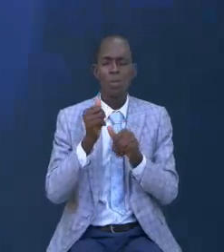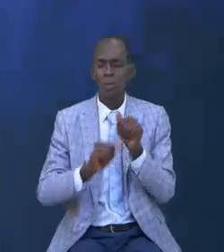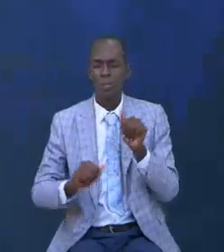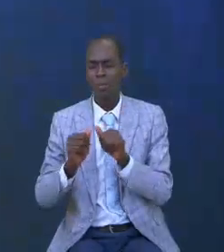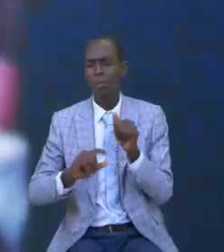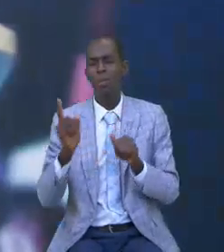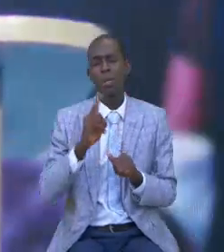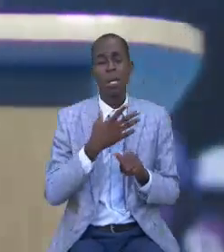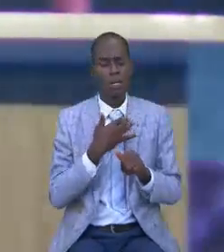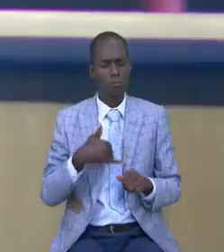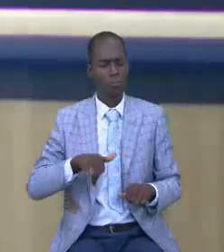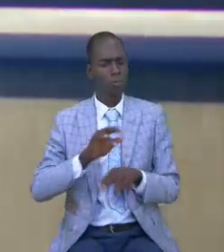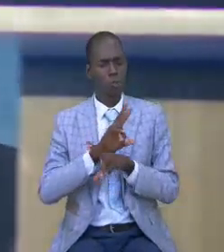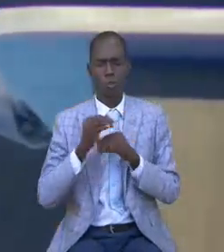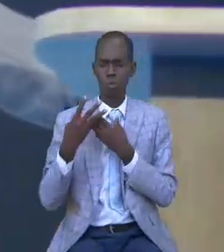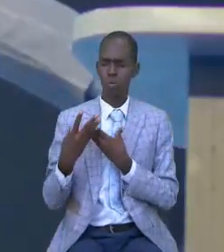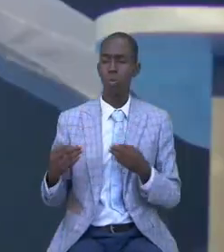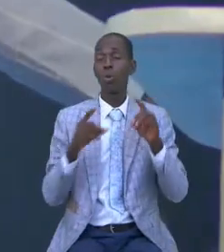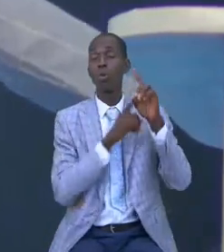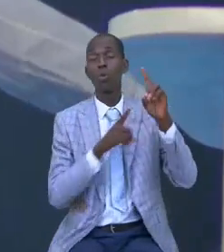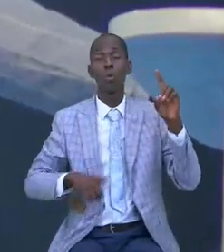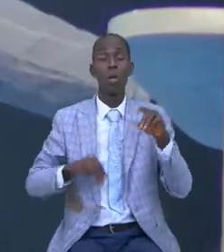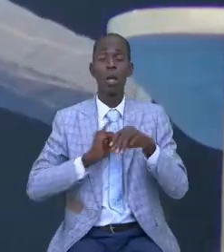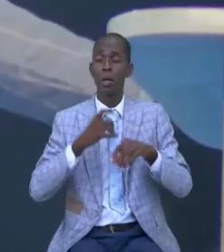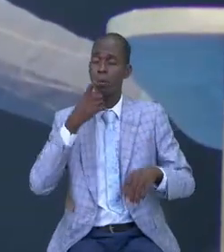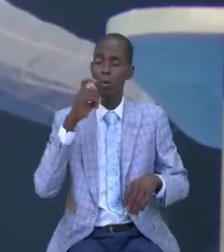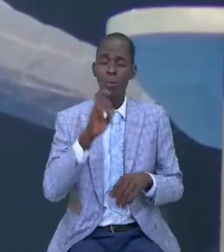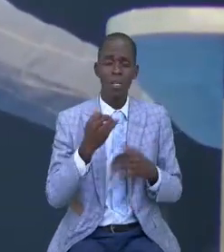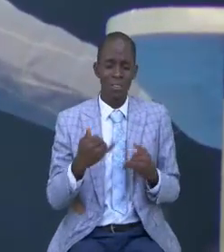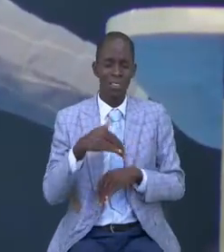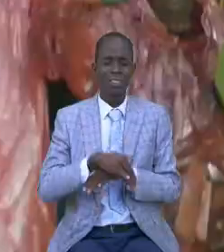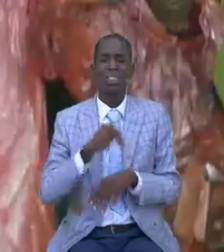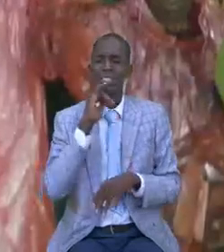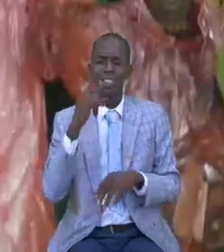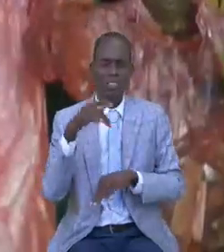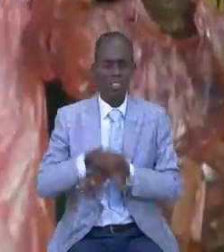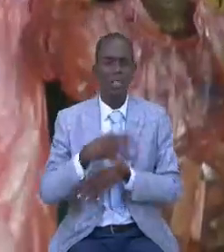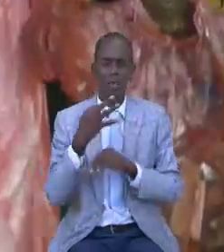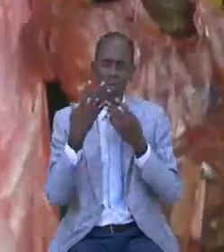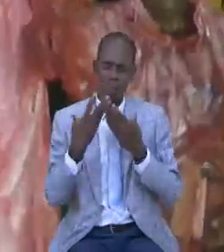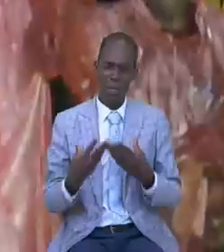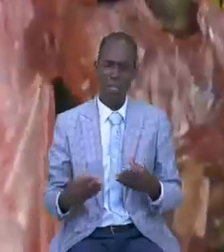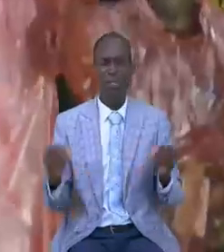no solution. Lord, I decree tonight is the night of solution.